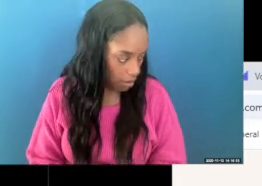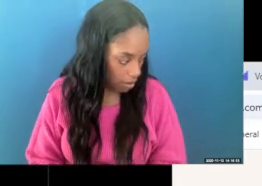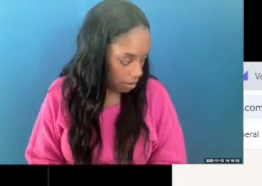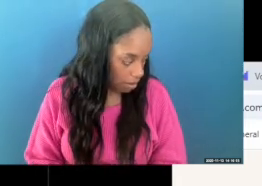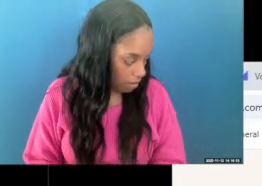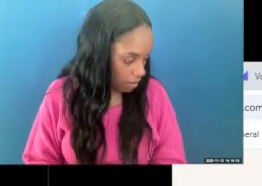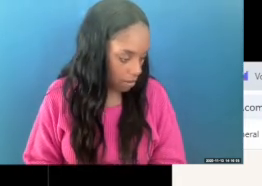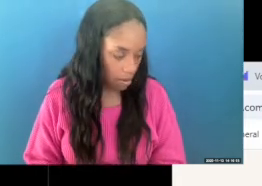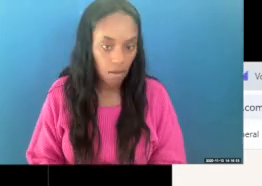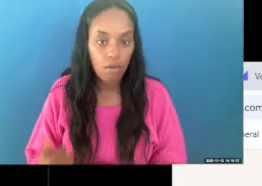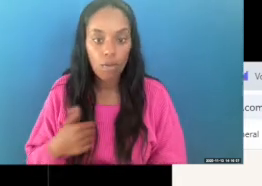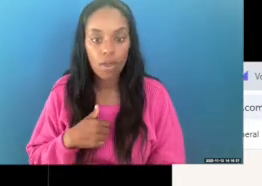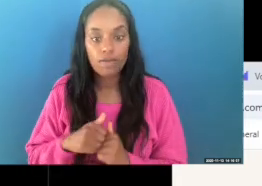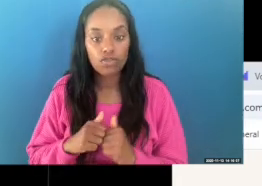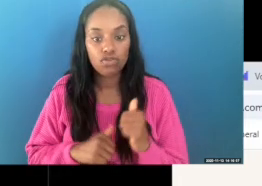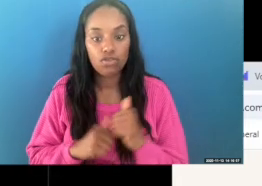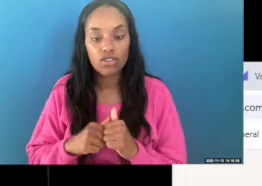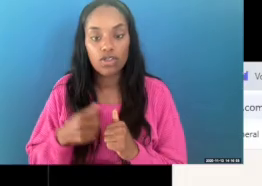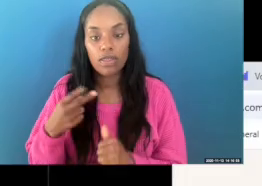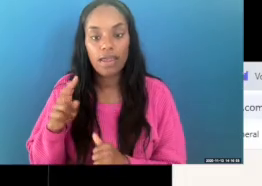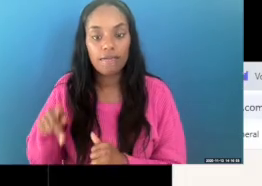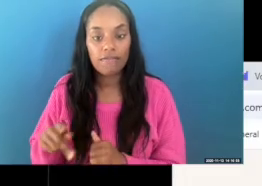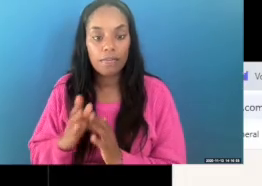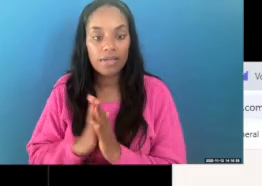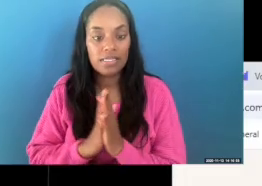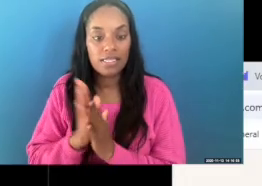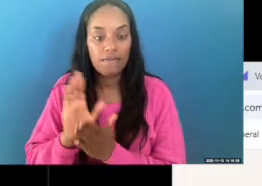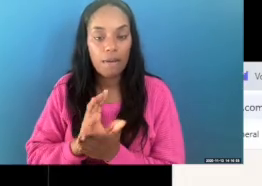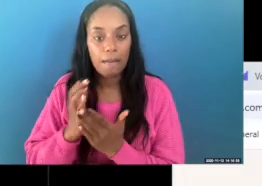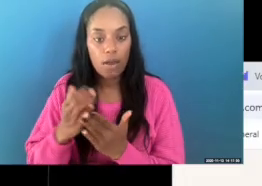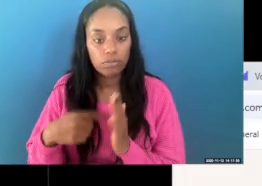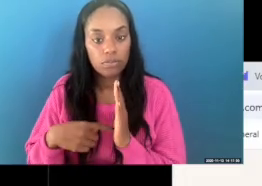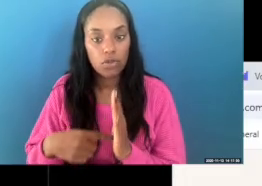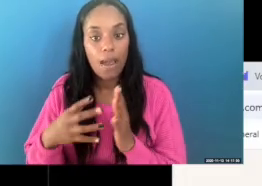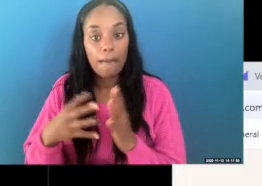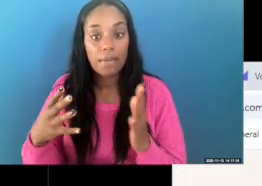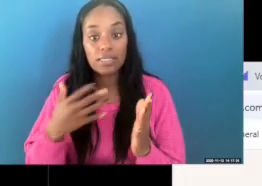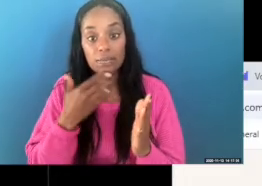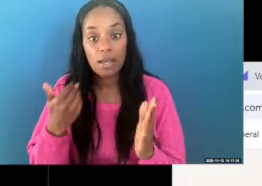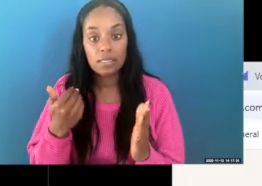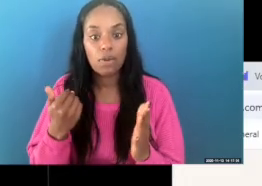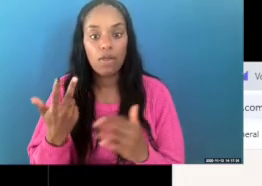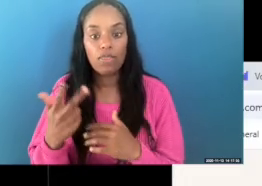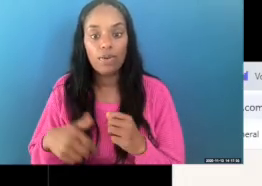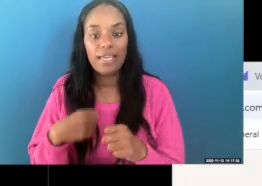Lynette, thanks for bringing up the total cost of ownership. I'm glad. I was just thinking about that when Chris was making his comments.